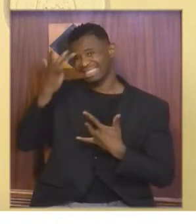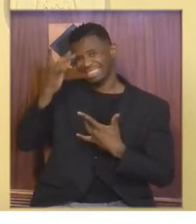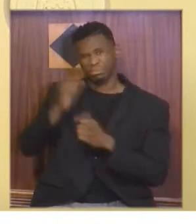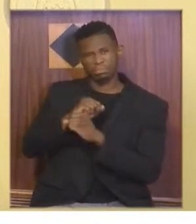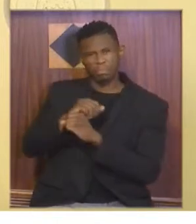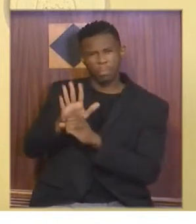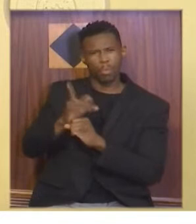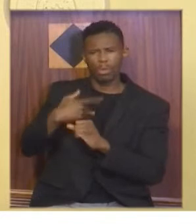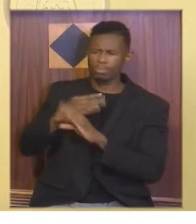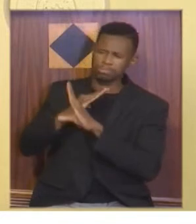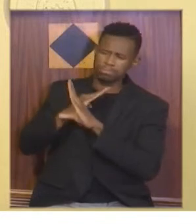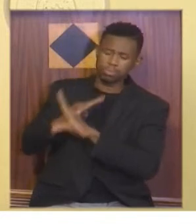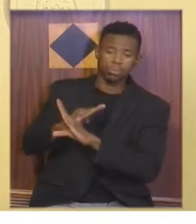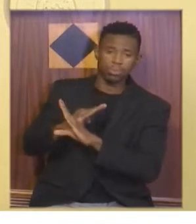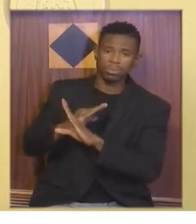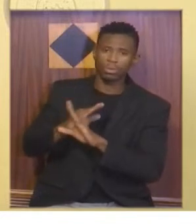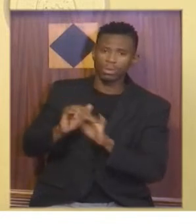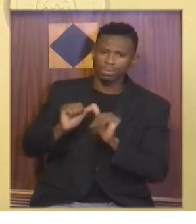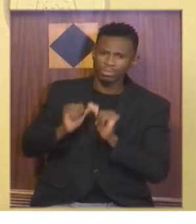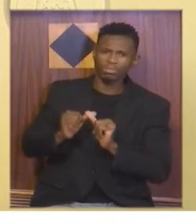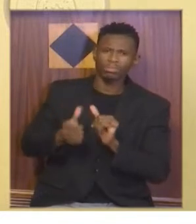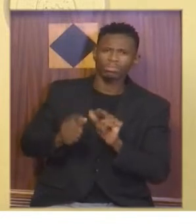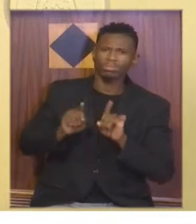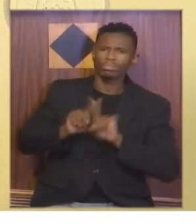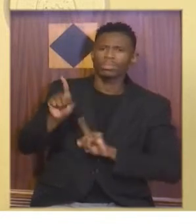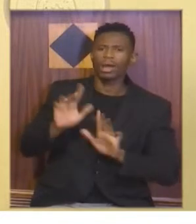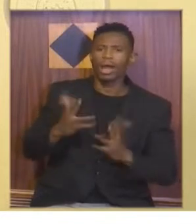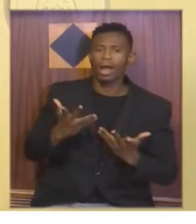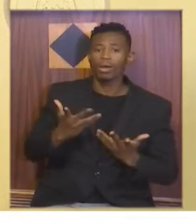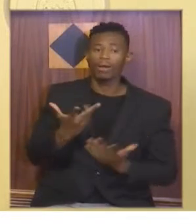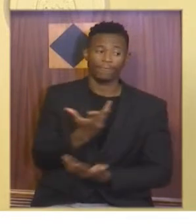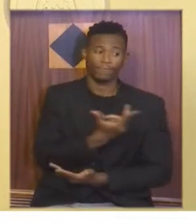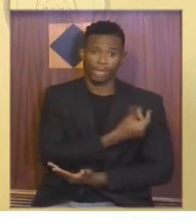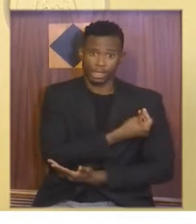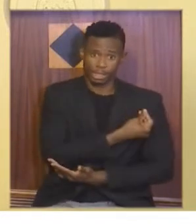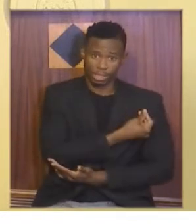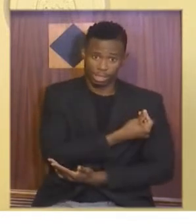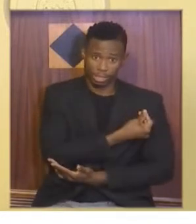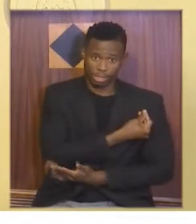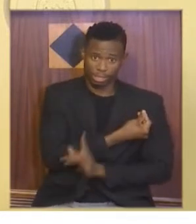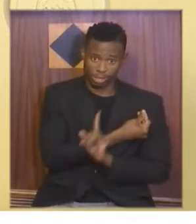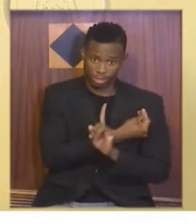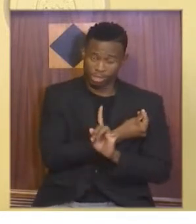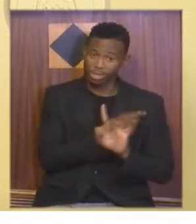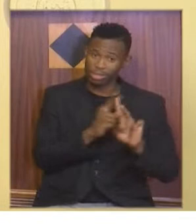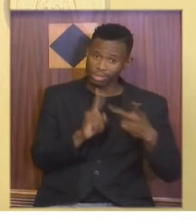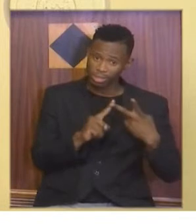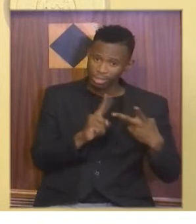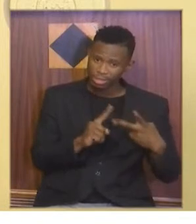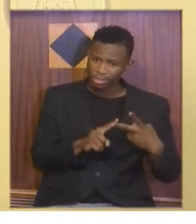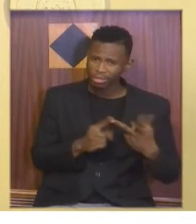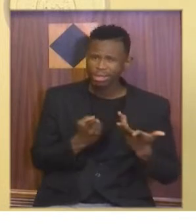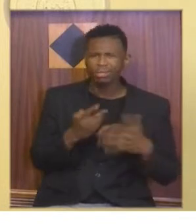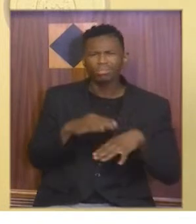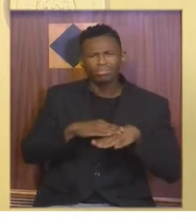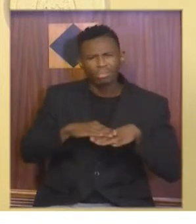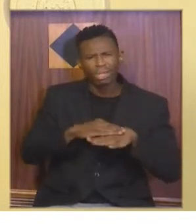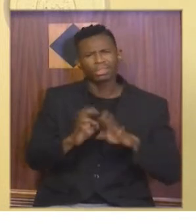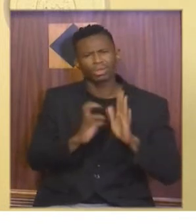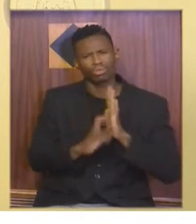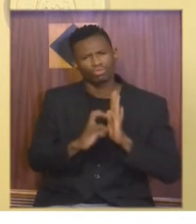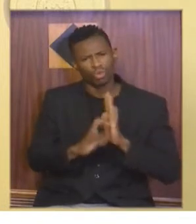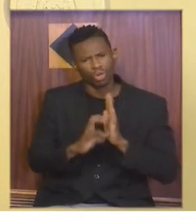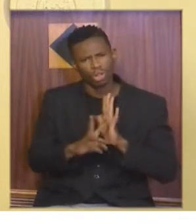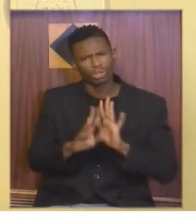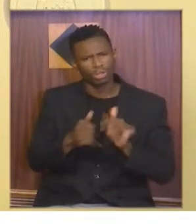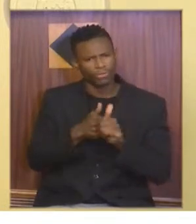are, firstly, vaccination, and secondly, the observance of basic measures such